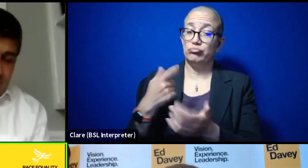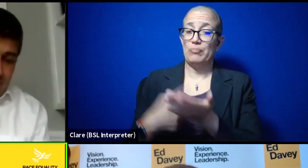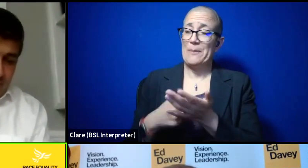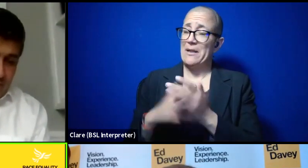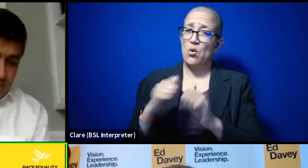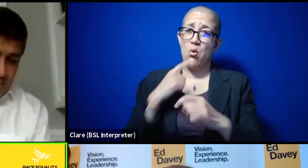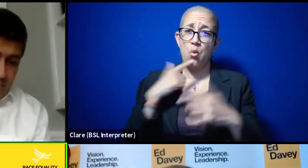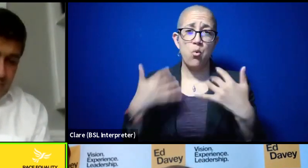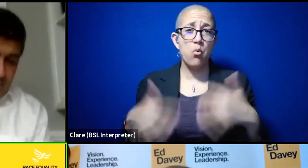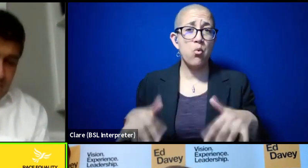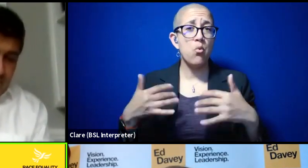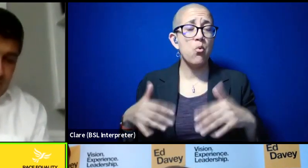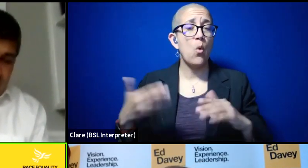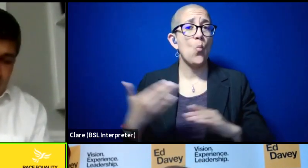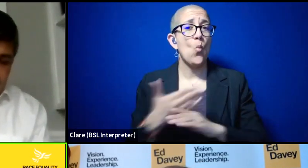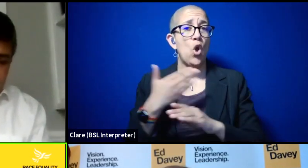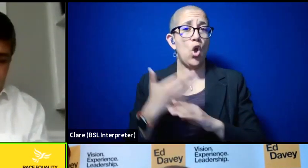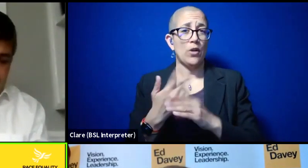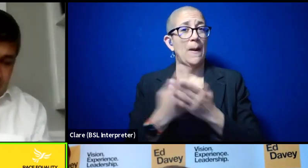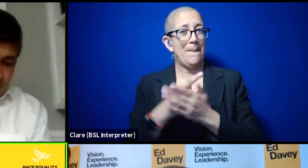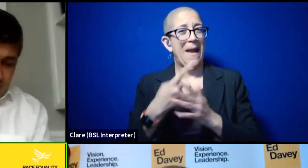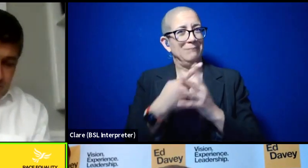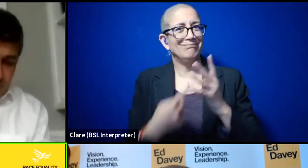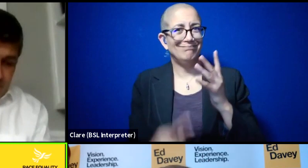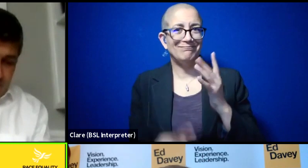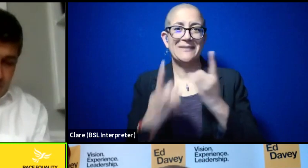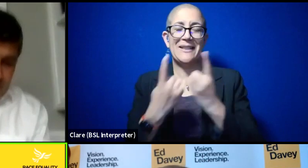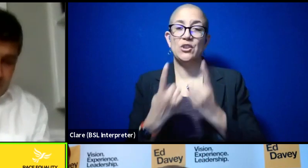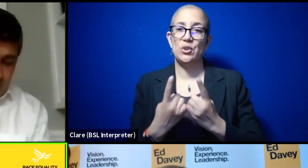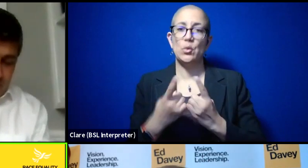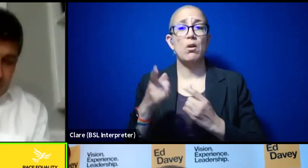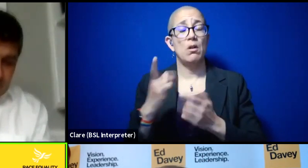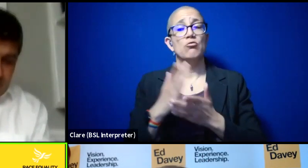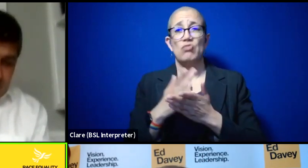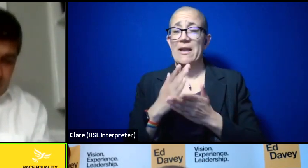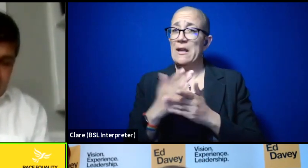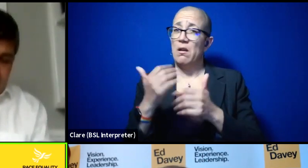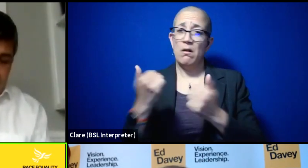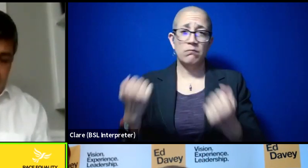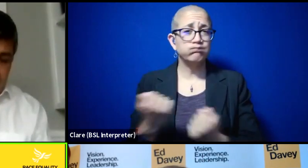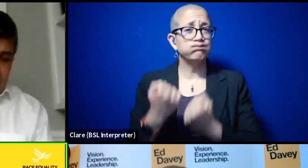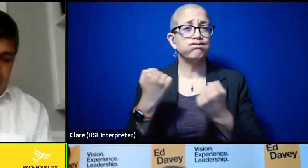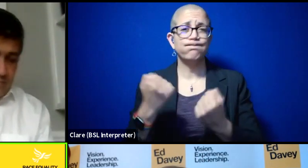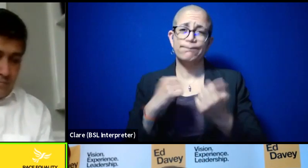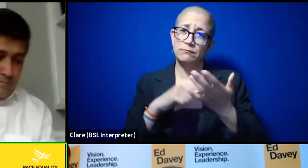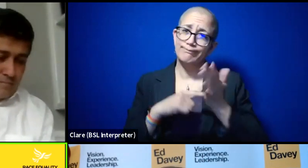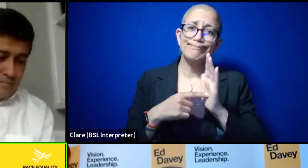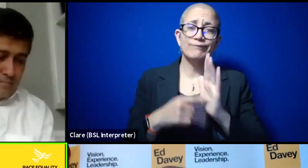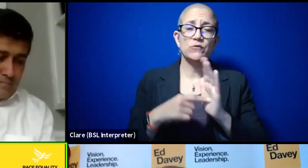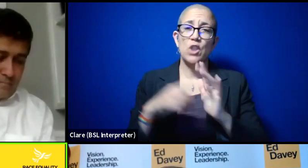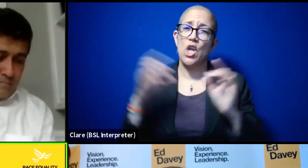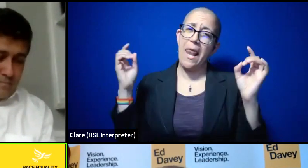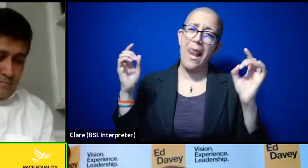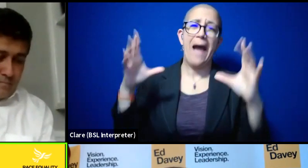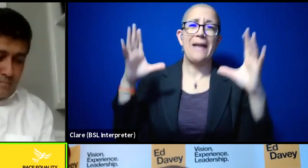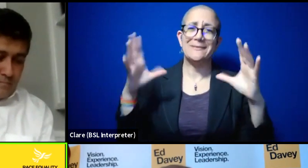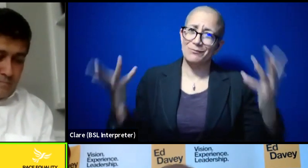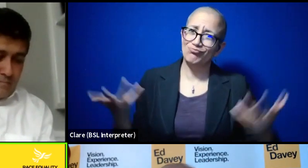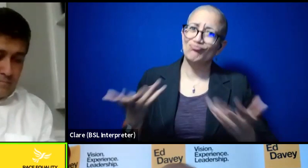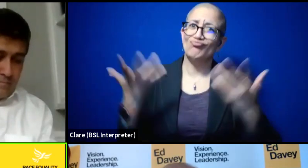does around these issues. She's really a shining light in the party, and especially in getting